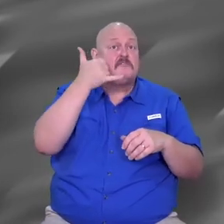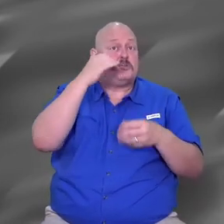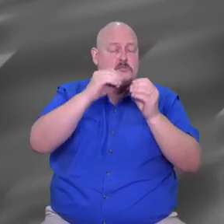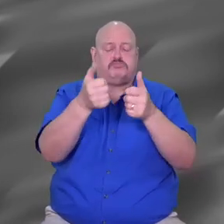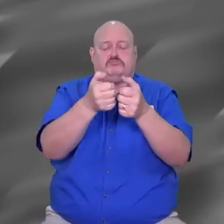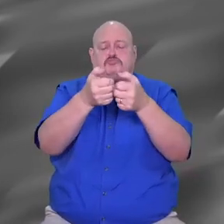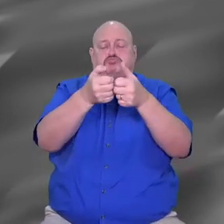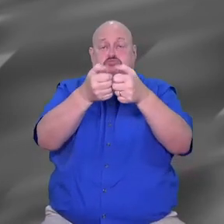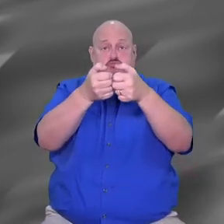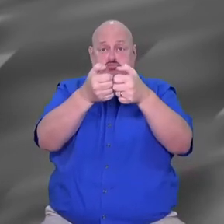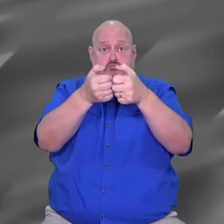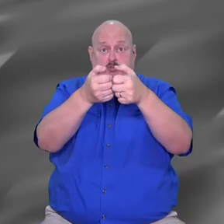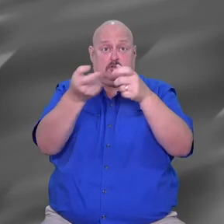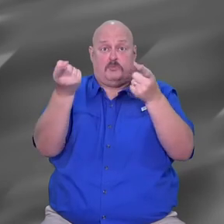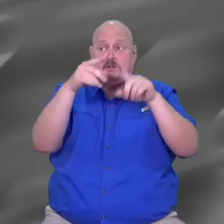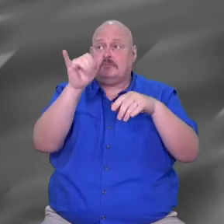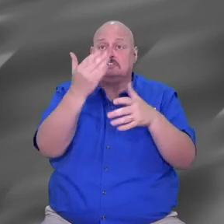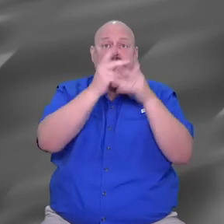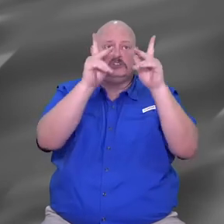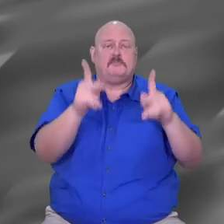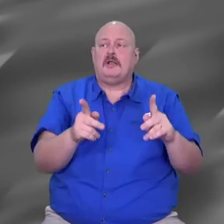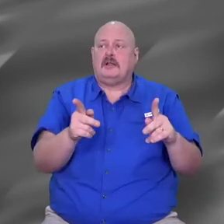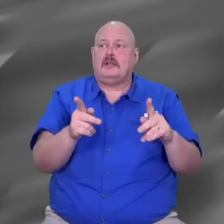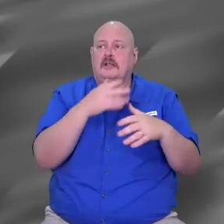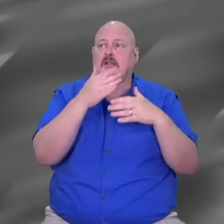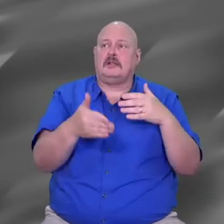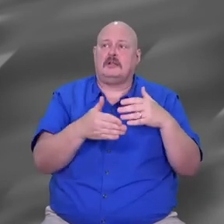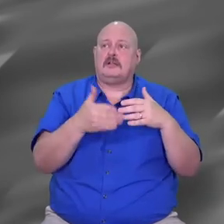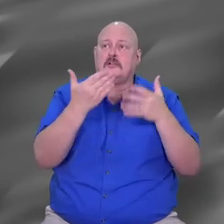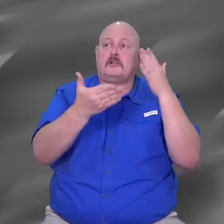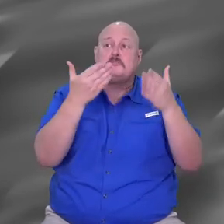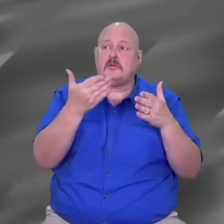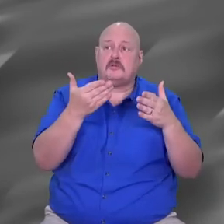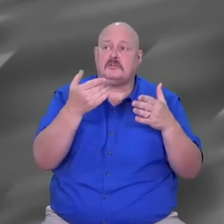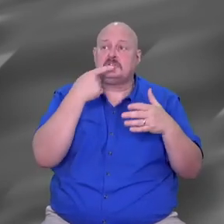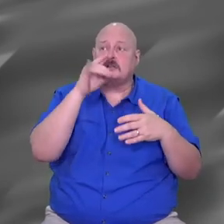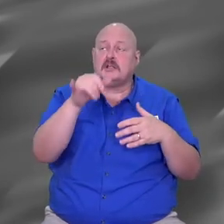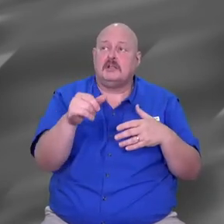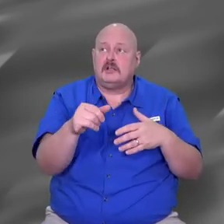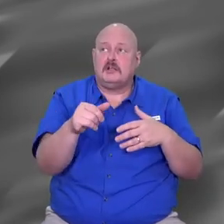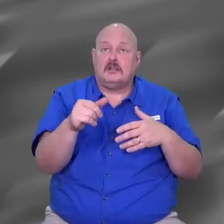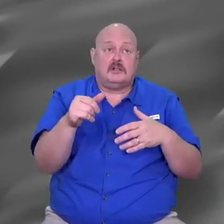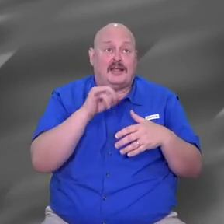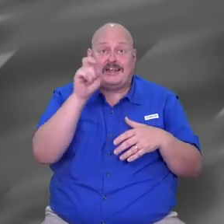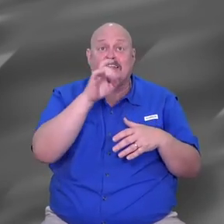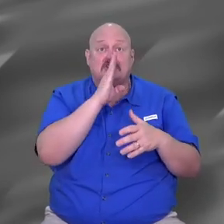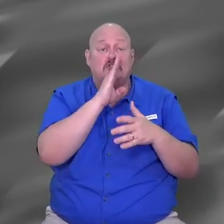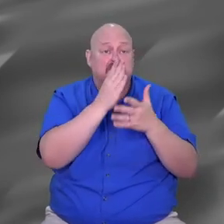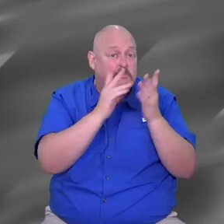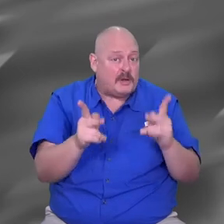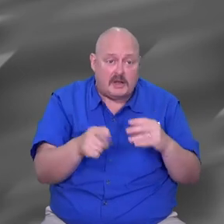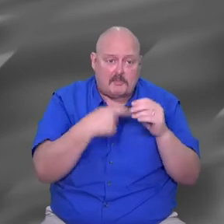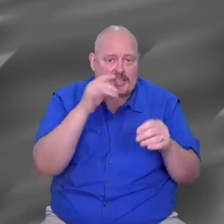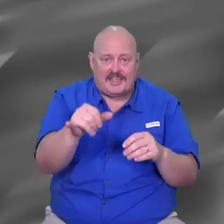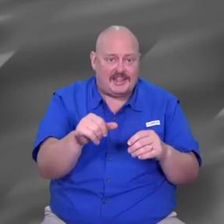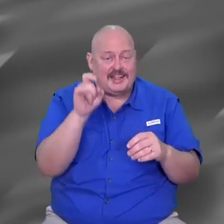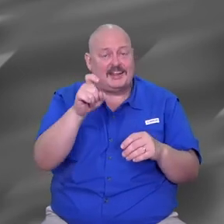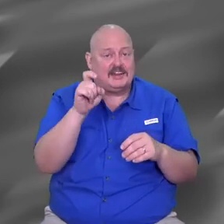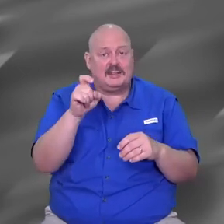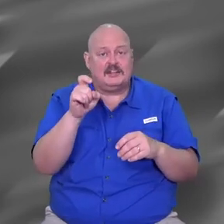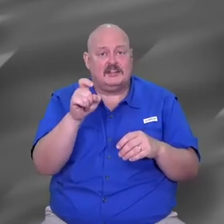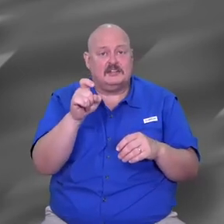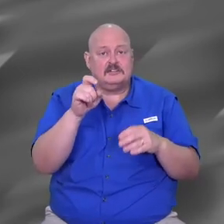text. And when you do so, there is somebody on the other end of that line. And maybe you say, you know what, I just need to talk to somebody about this. I just need to